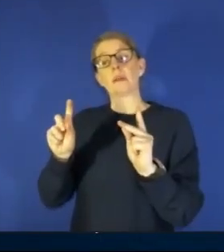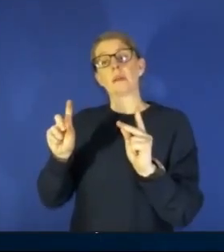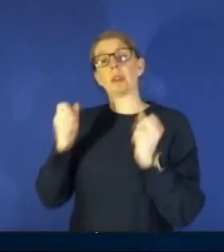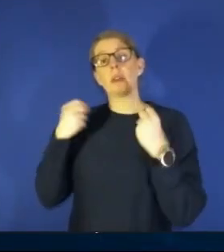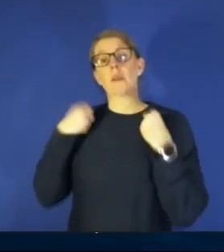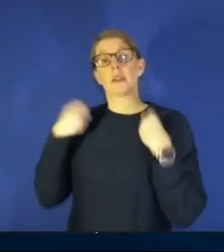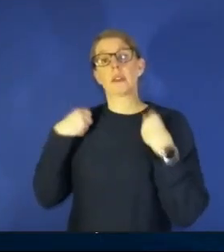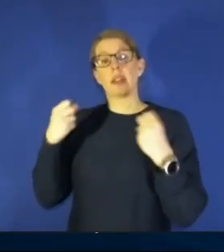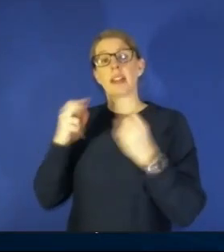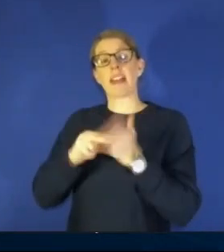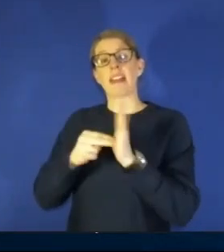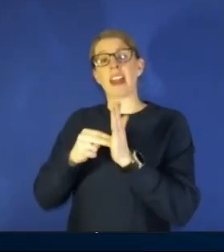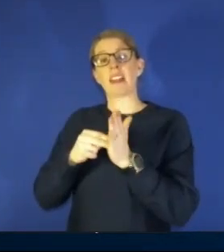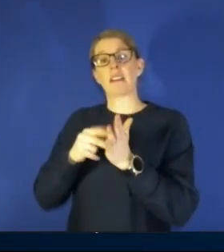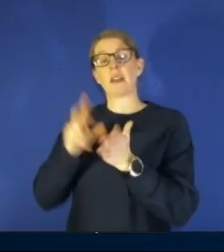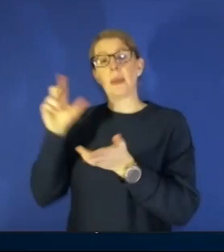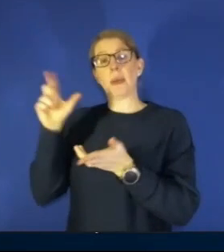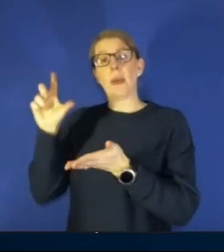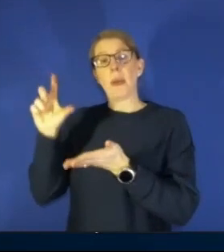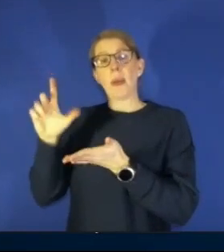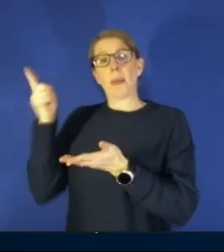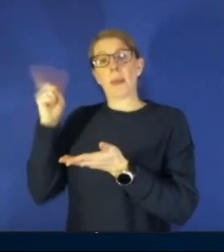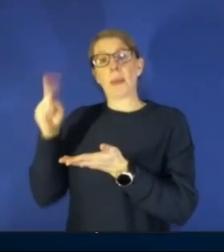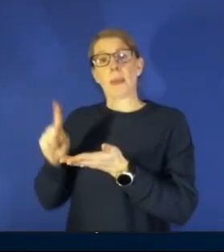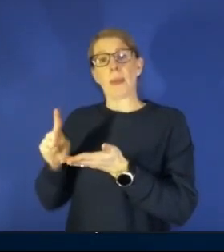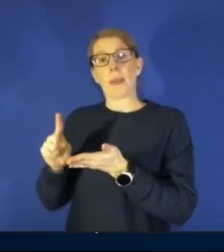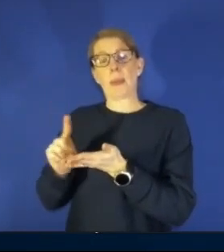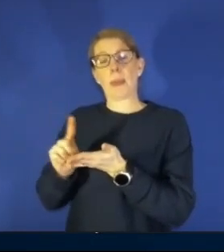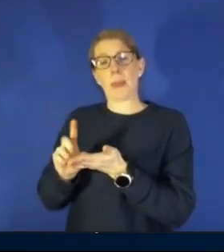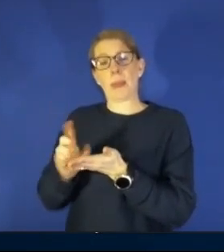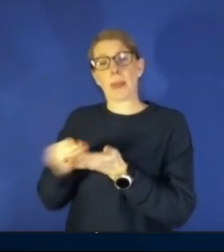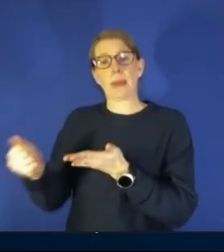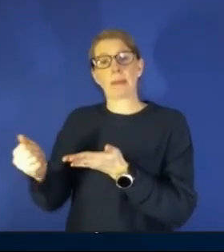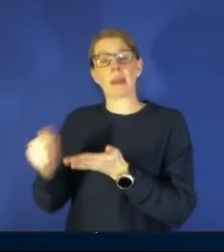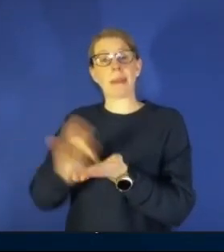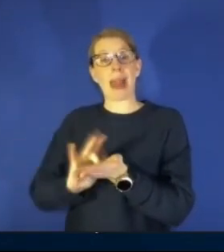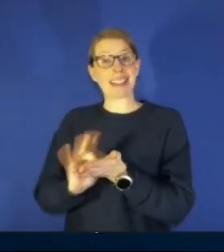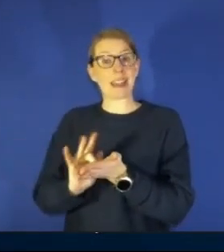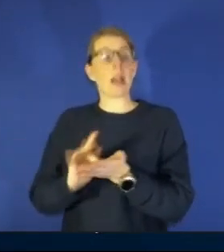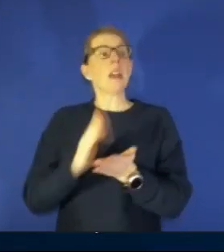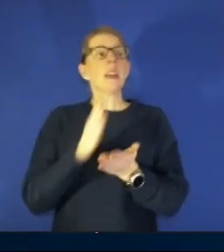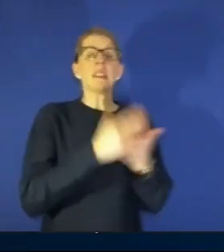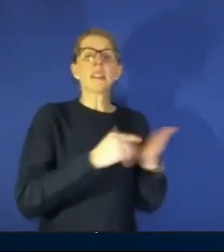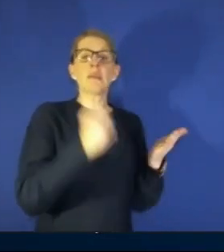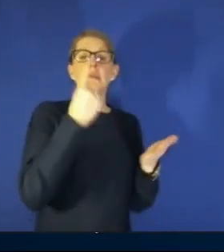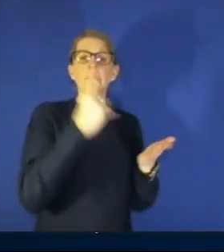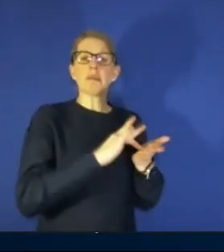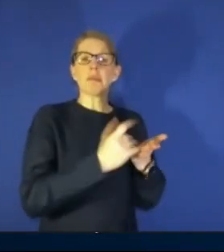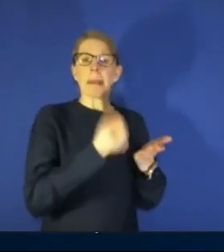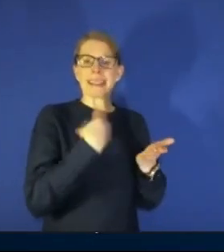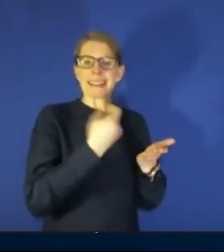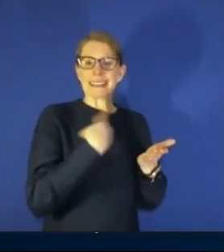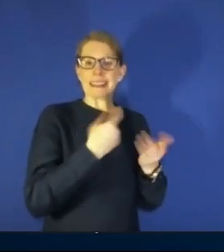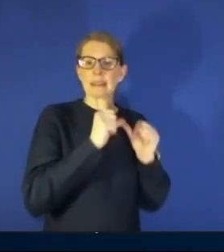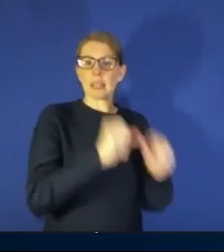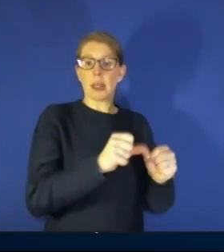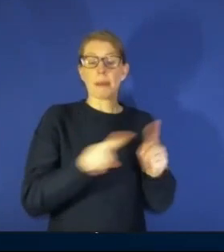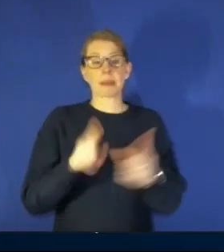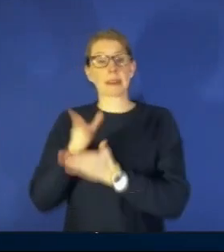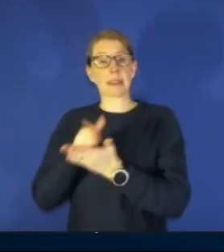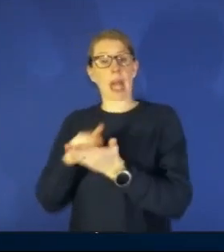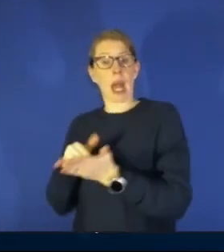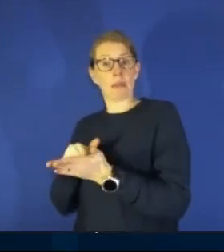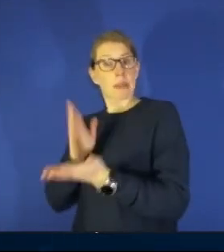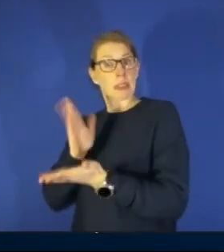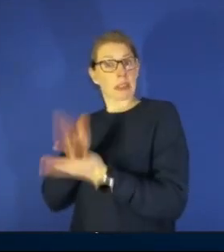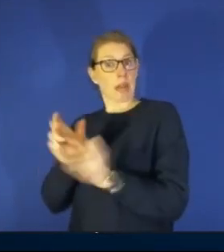older? I know there's some that are just necessary and very good, and people need to stay on them lifelong. But are there some things, is that a goal that somebody who's aging